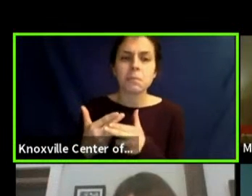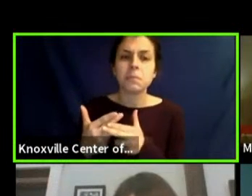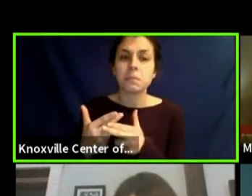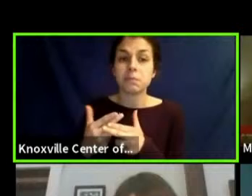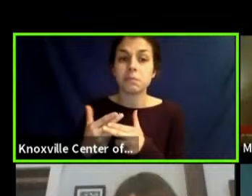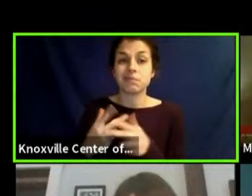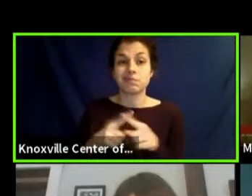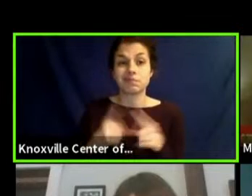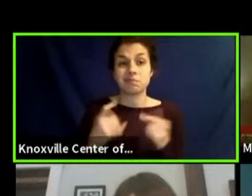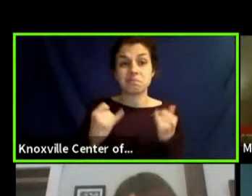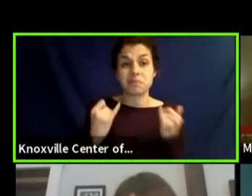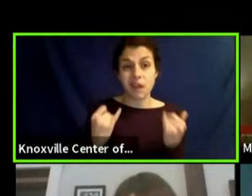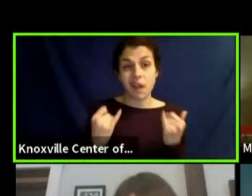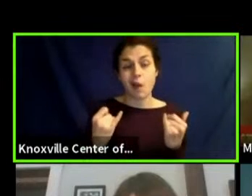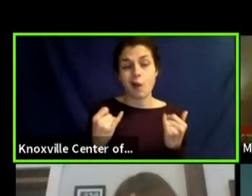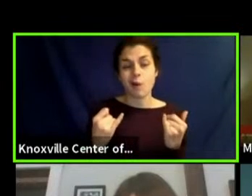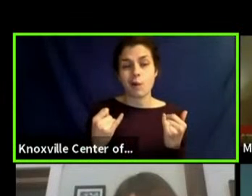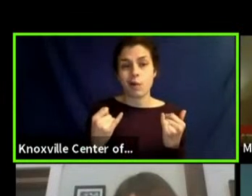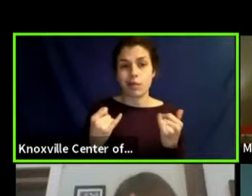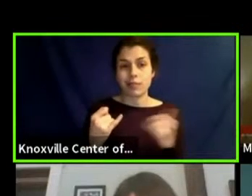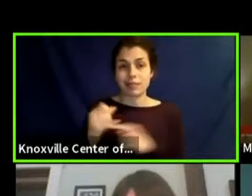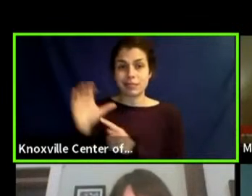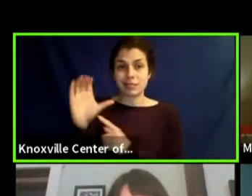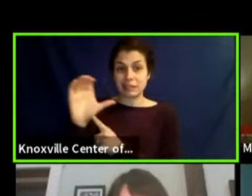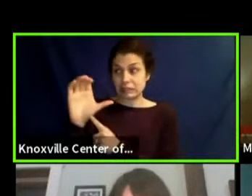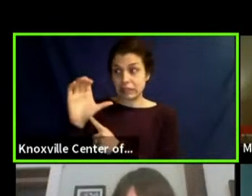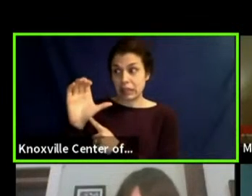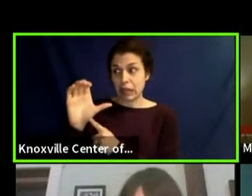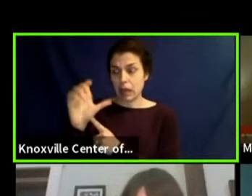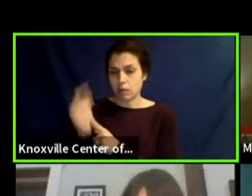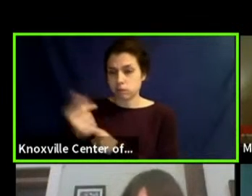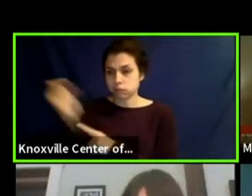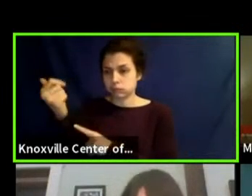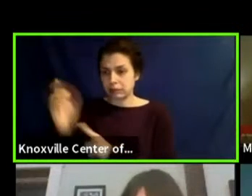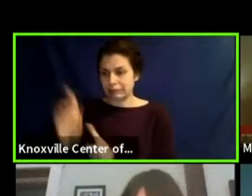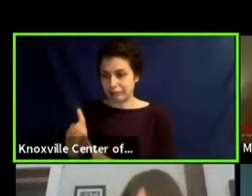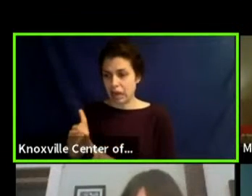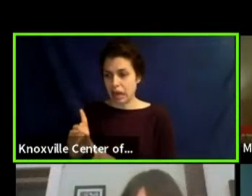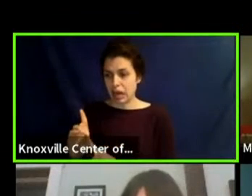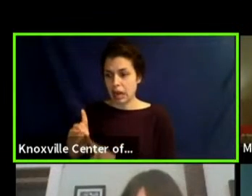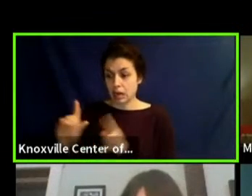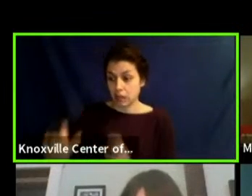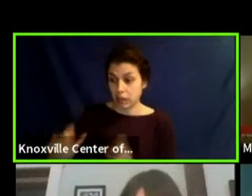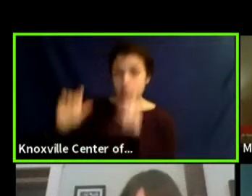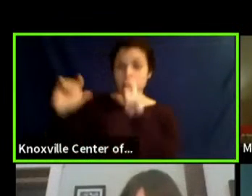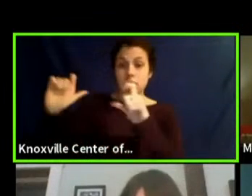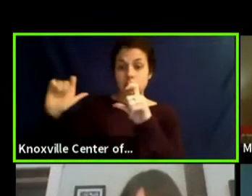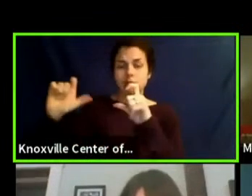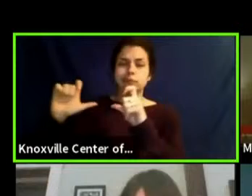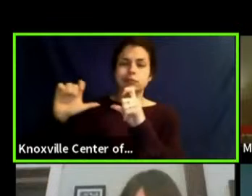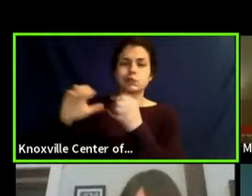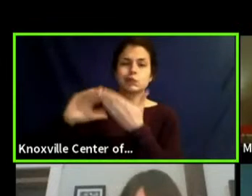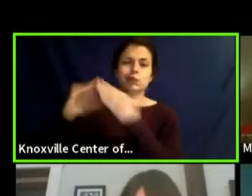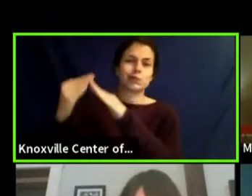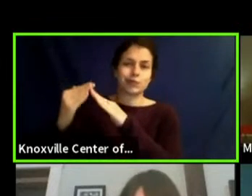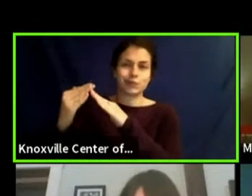call it 2020-C in order to maintain consistency. So new